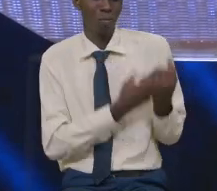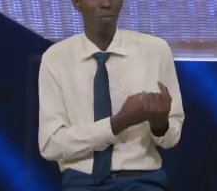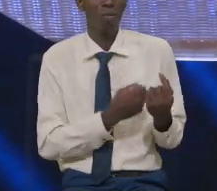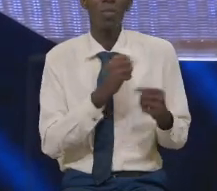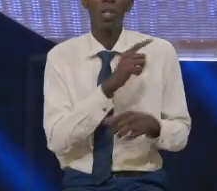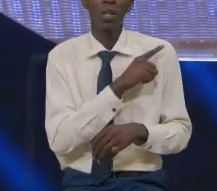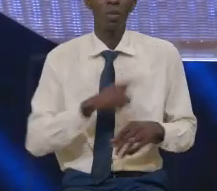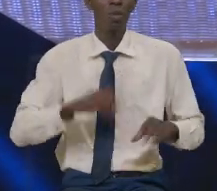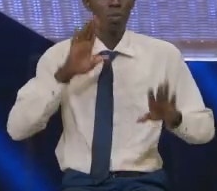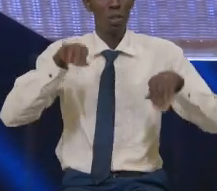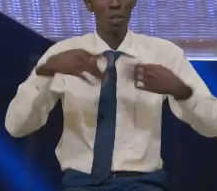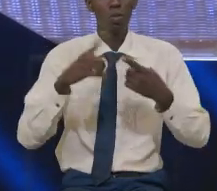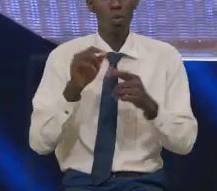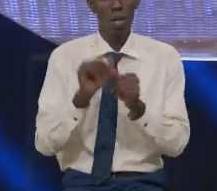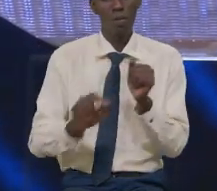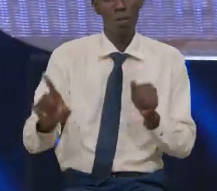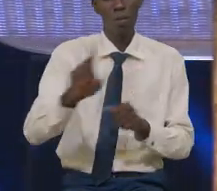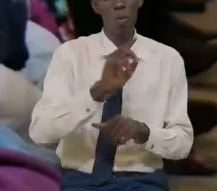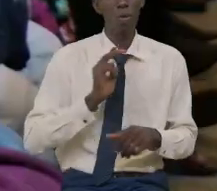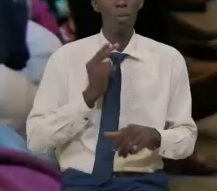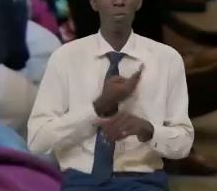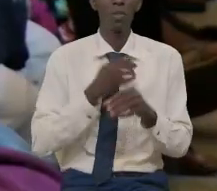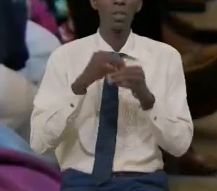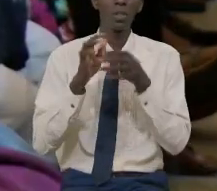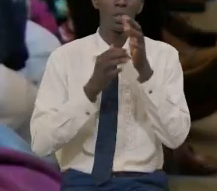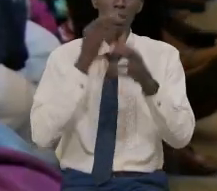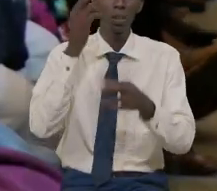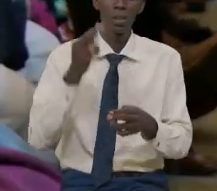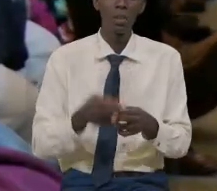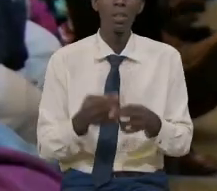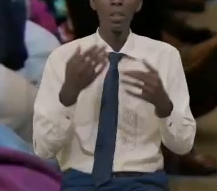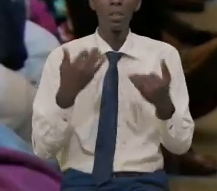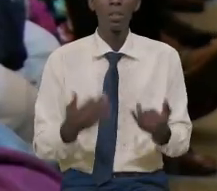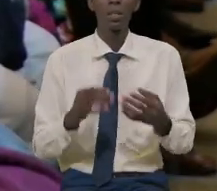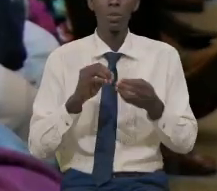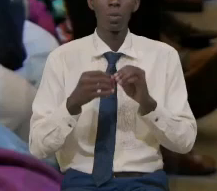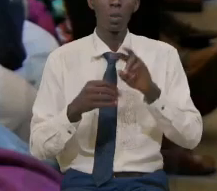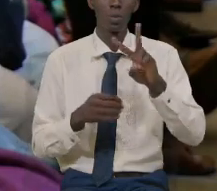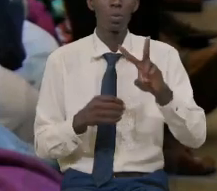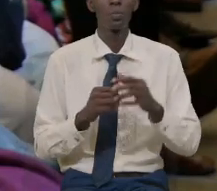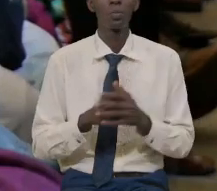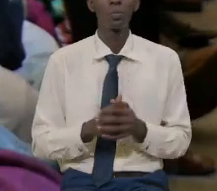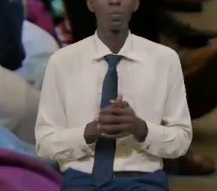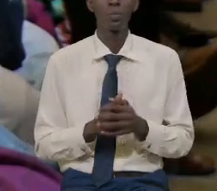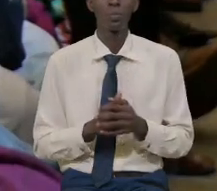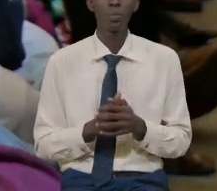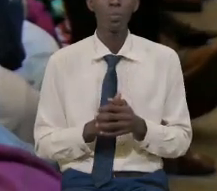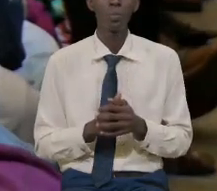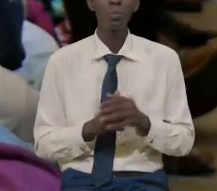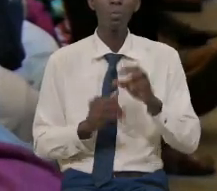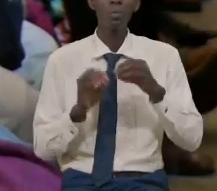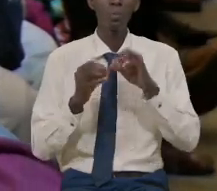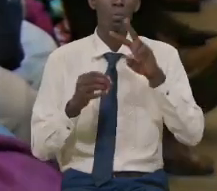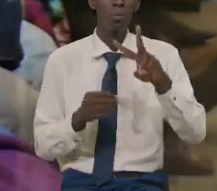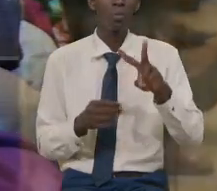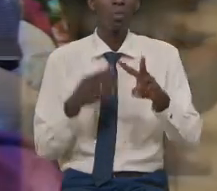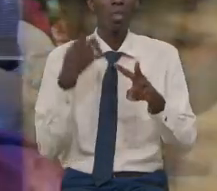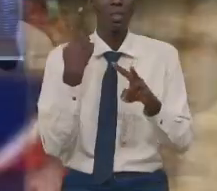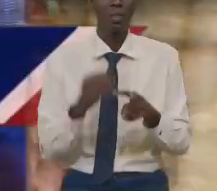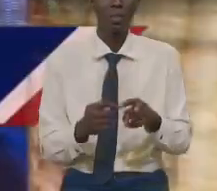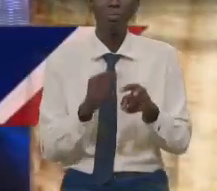will give to every one of us in Jesus' name. We're coming to number two. Number two, we're looking at the